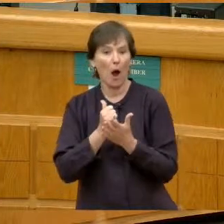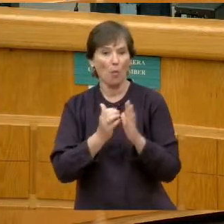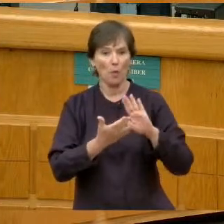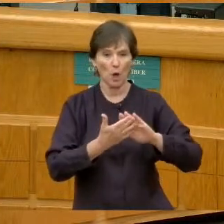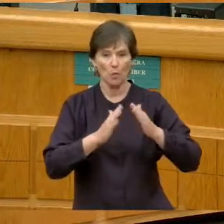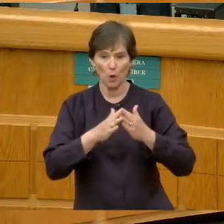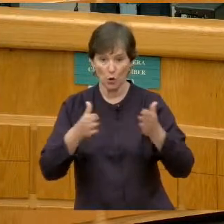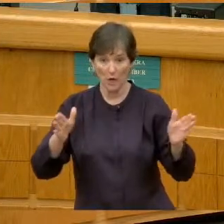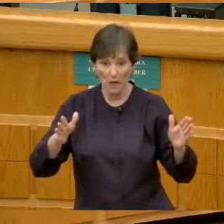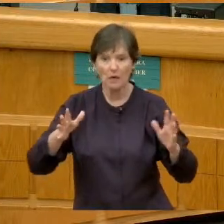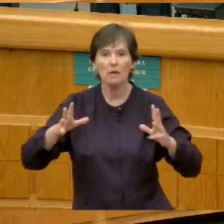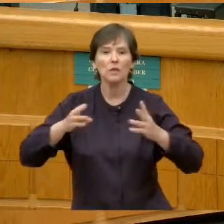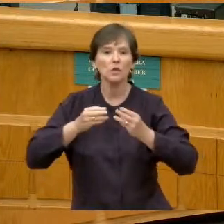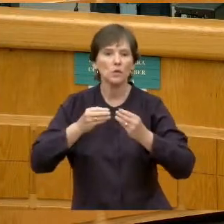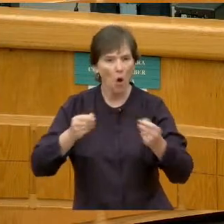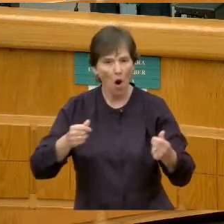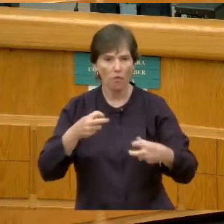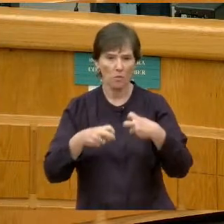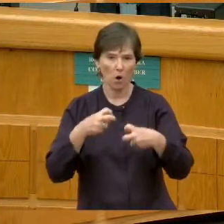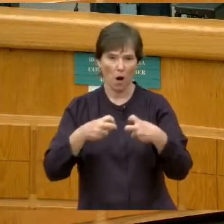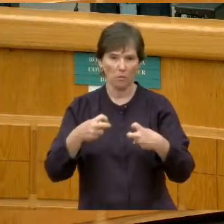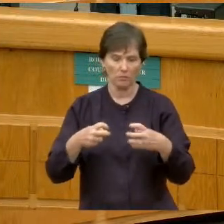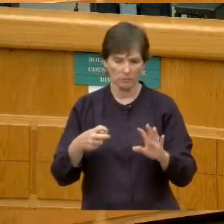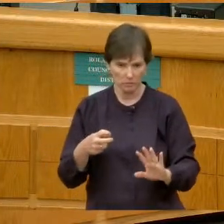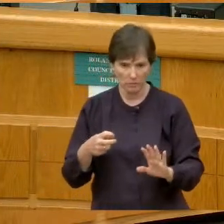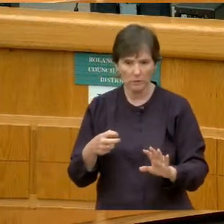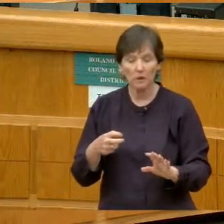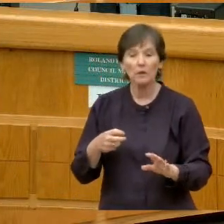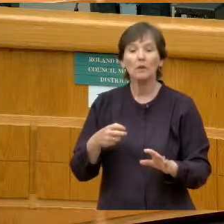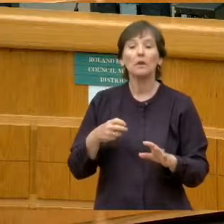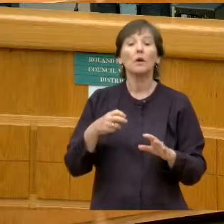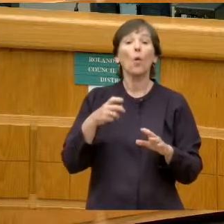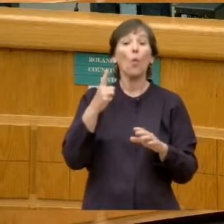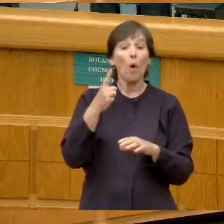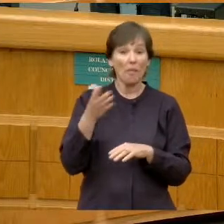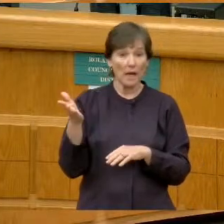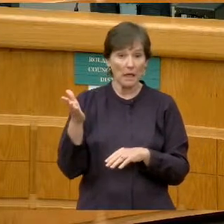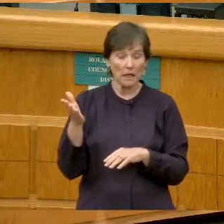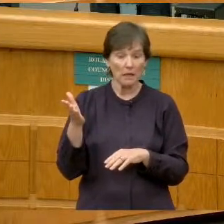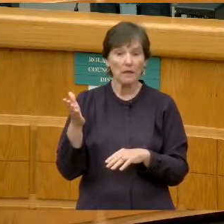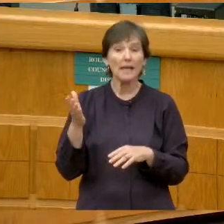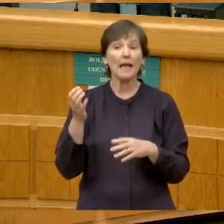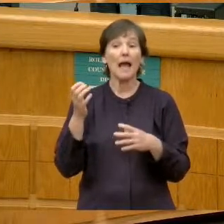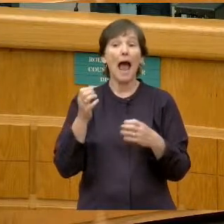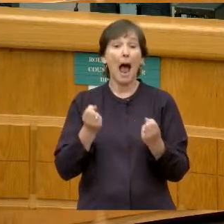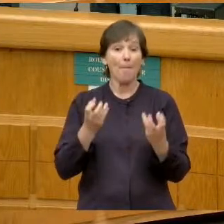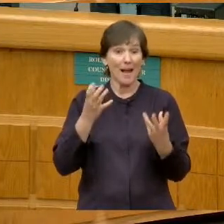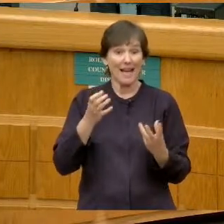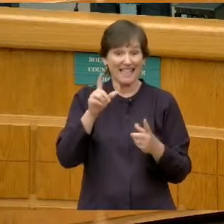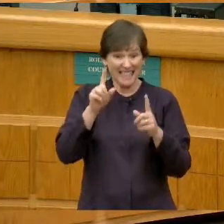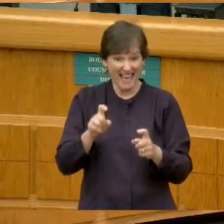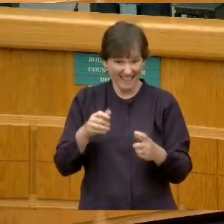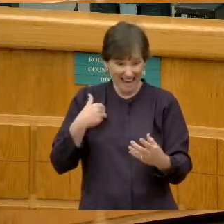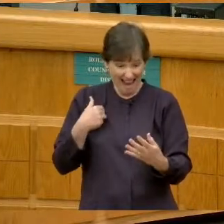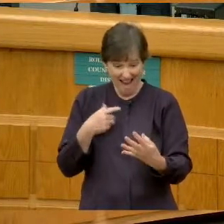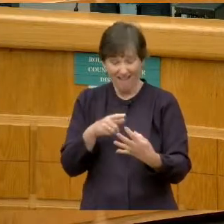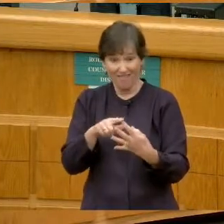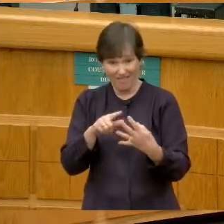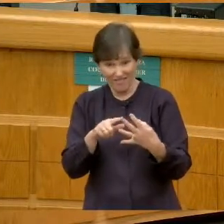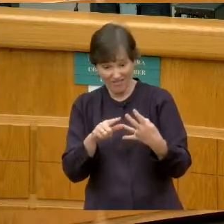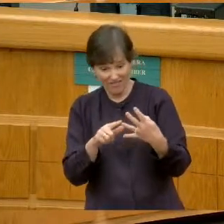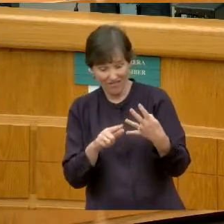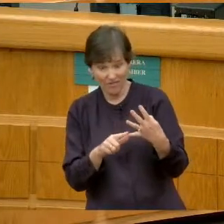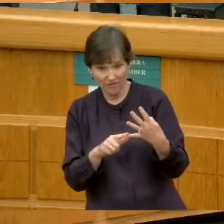things that if you're there, as long as supplies last, at one of these 4 testing sites on Monday, the